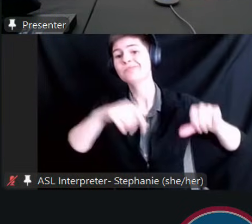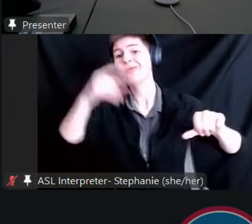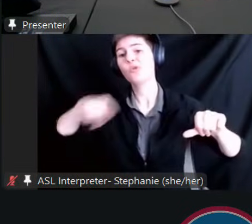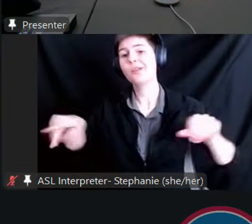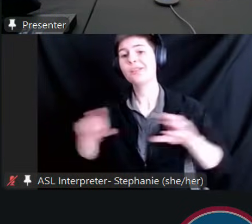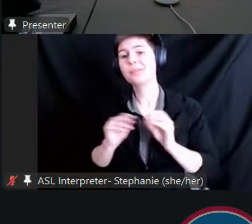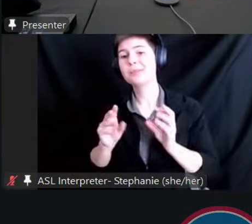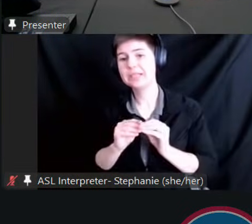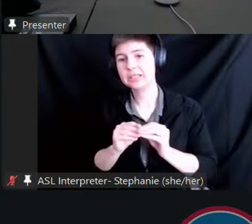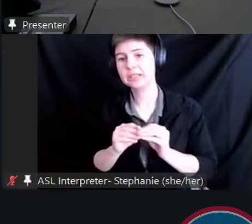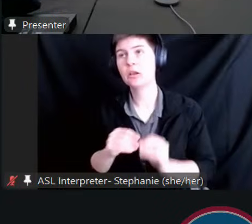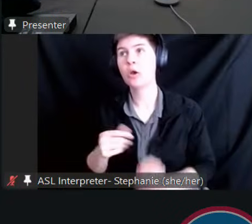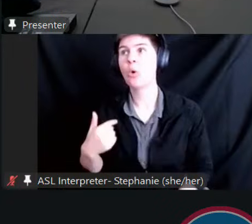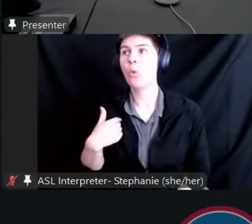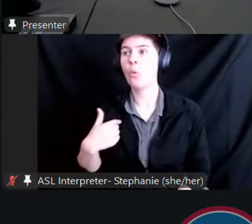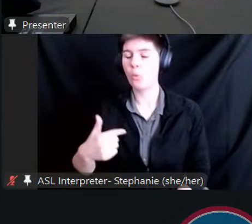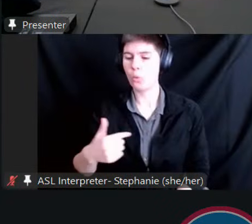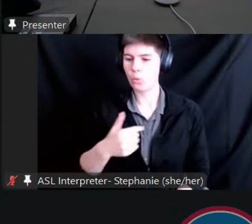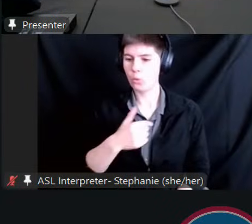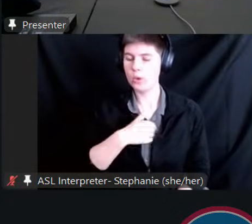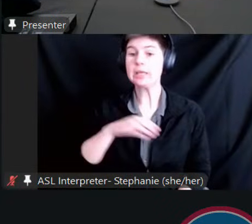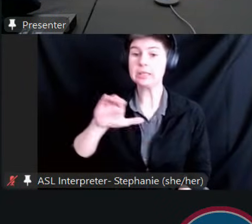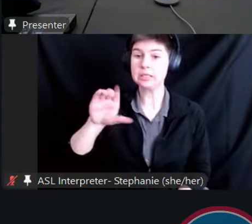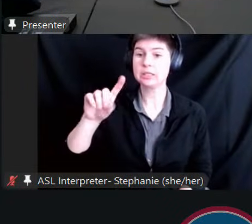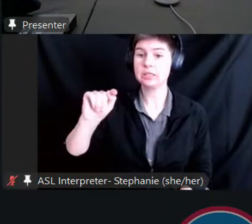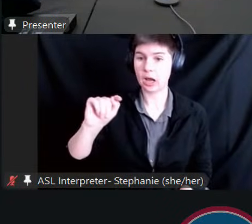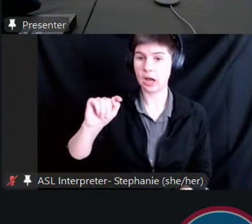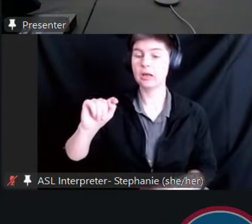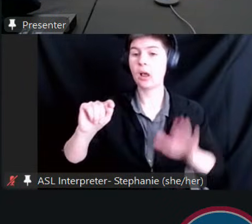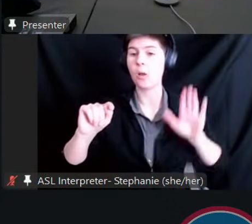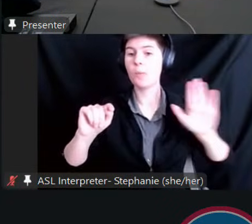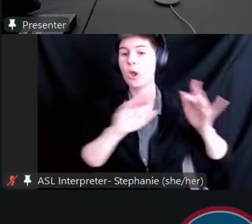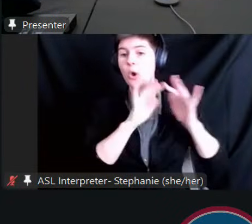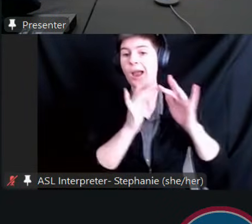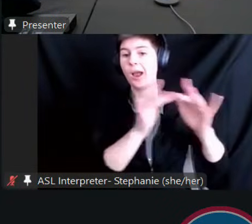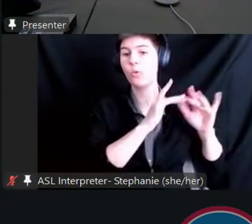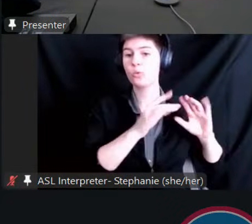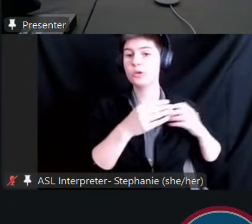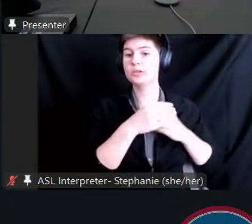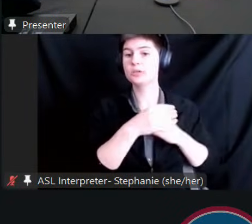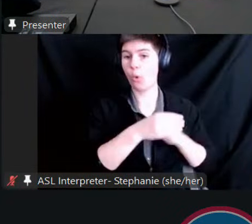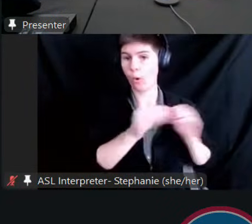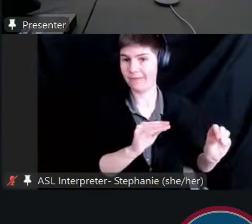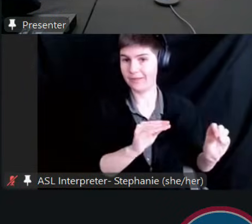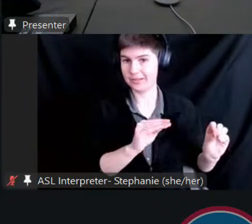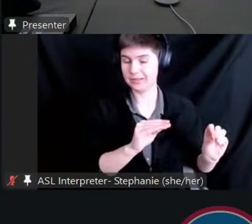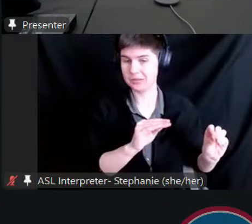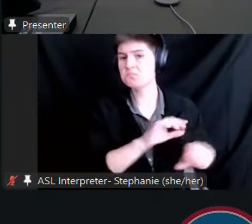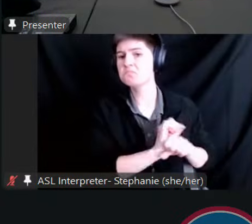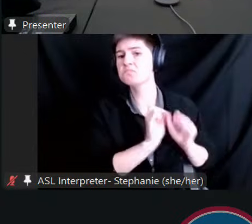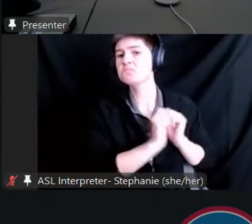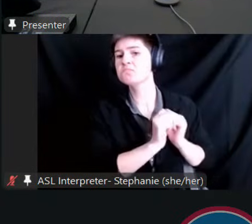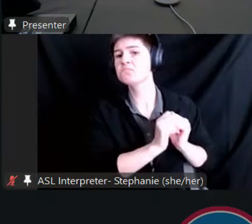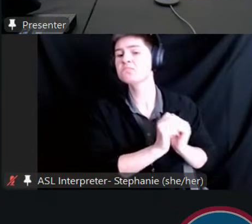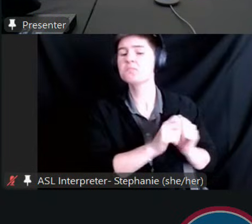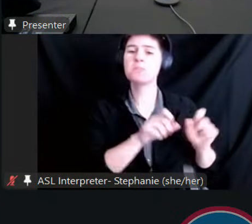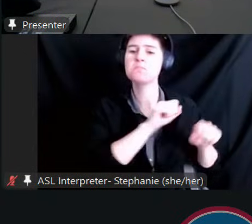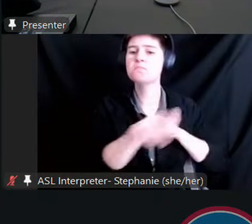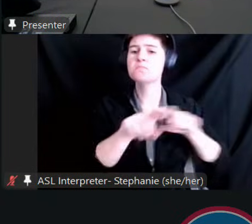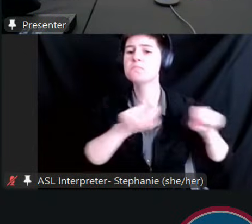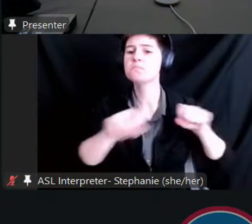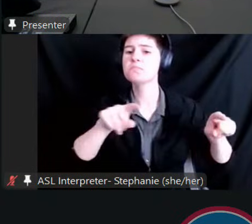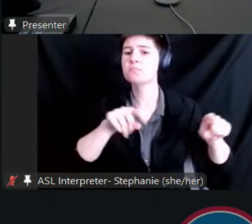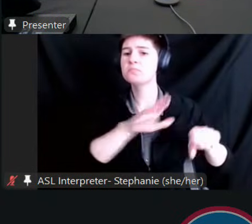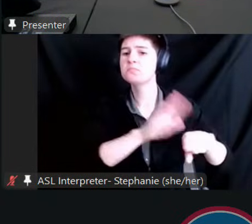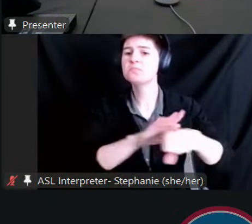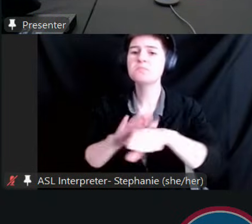we've worked with CDOT's outreach office as well to get some of the notices out. gotcha. And I